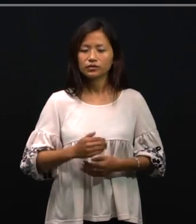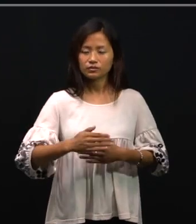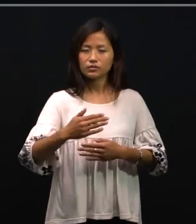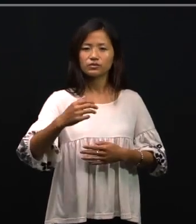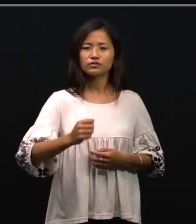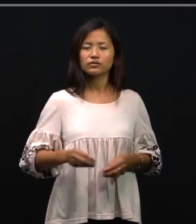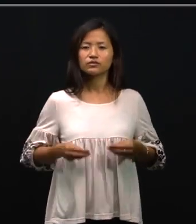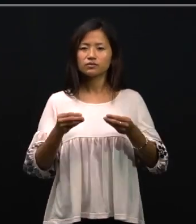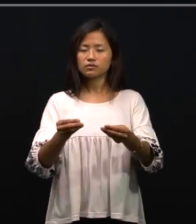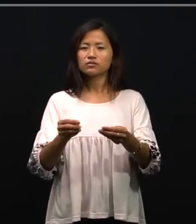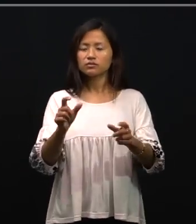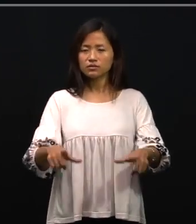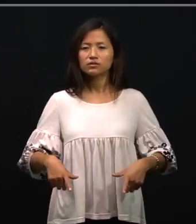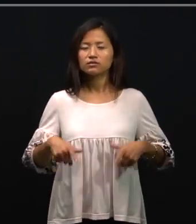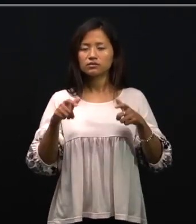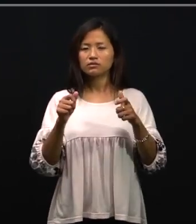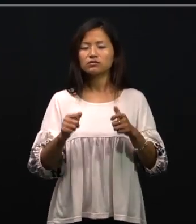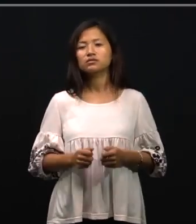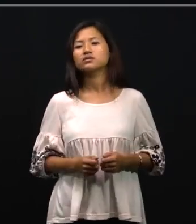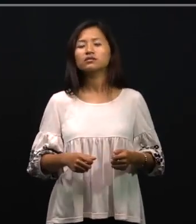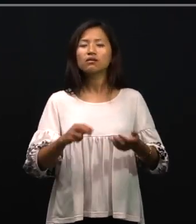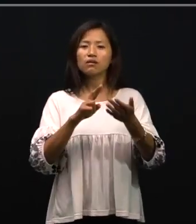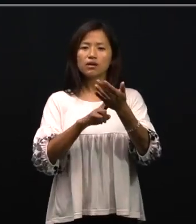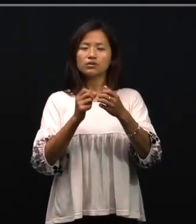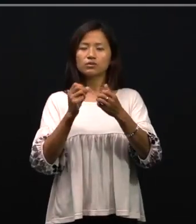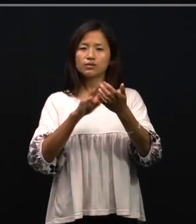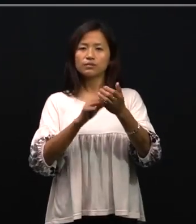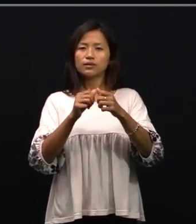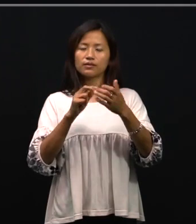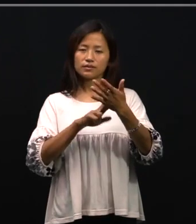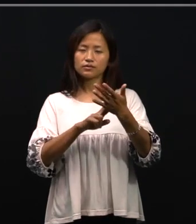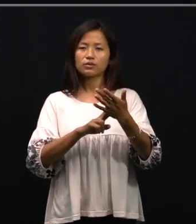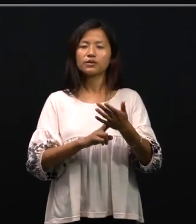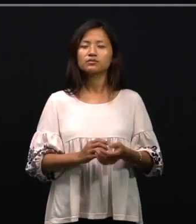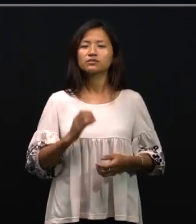of giving name to living organism is known as nomenclature.